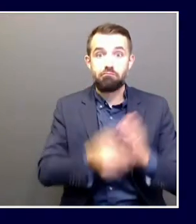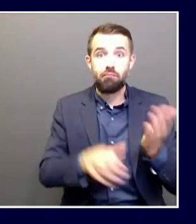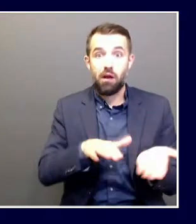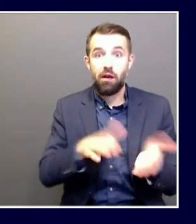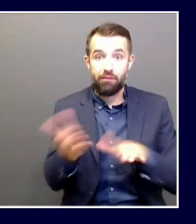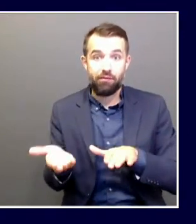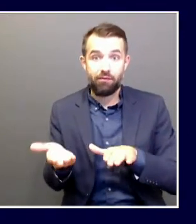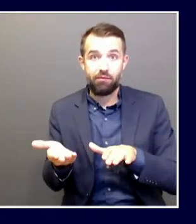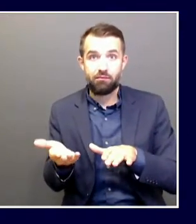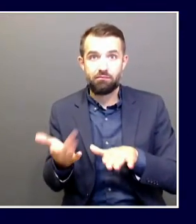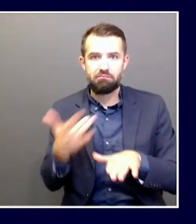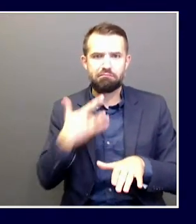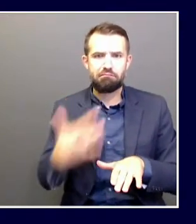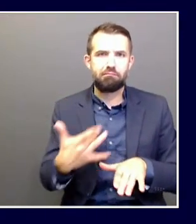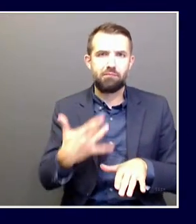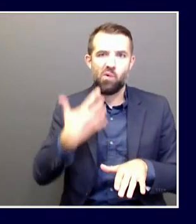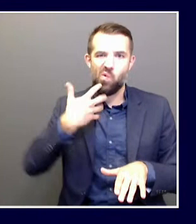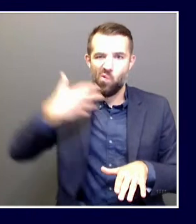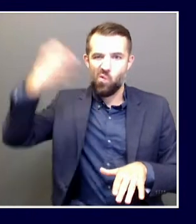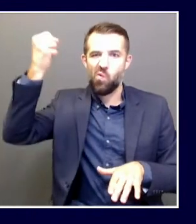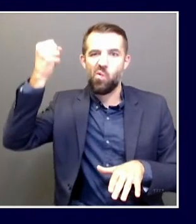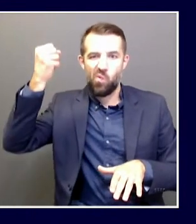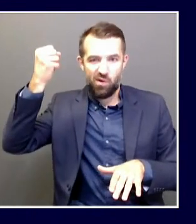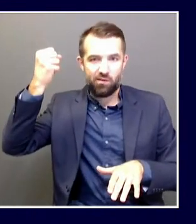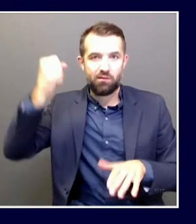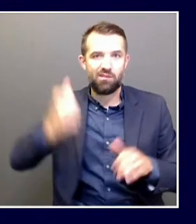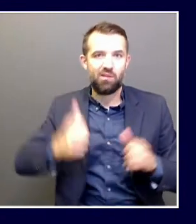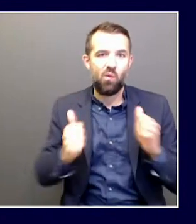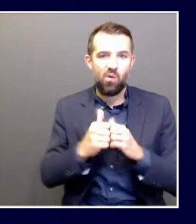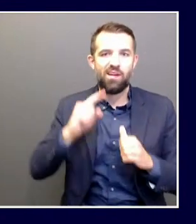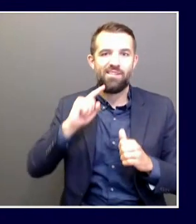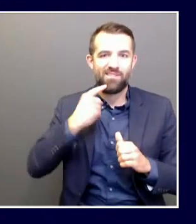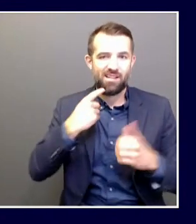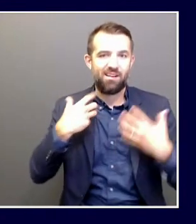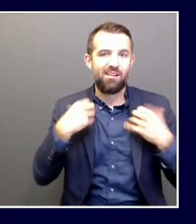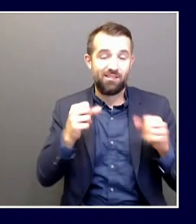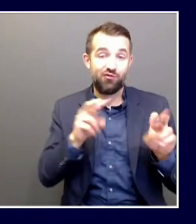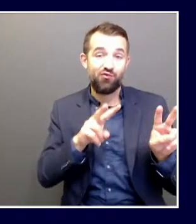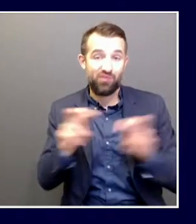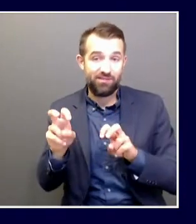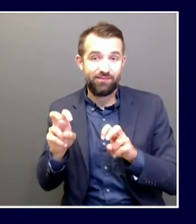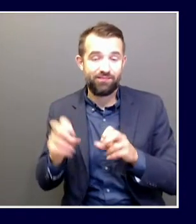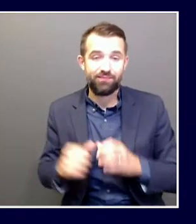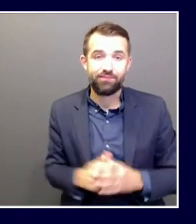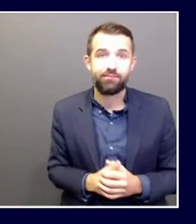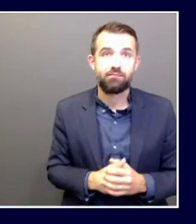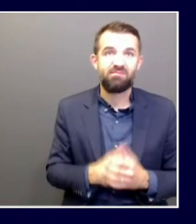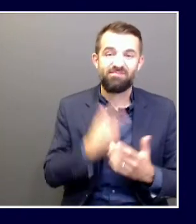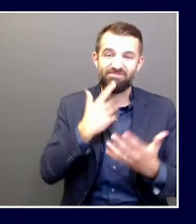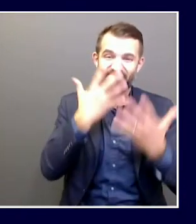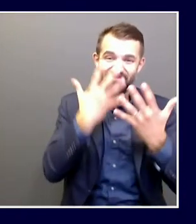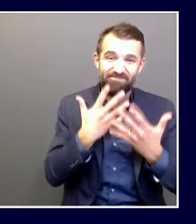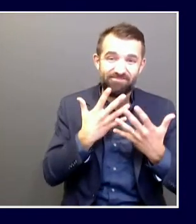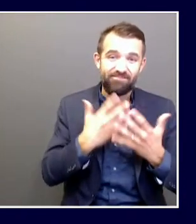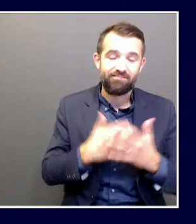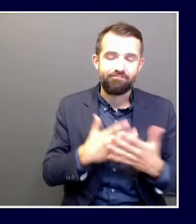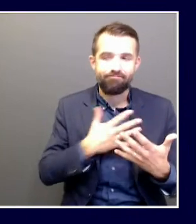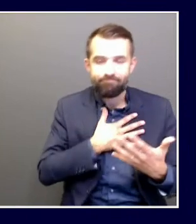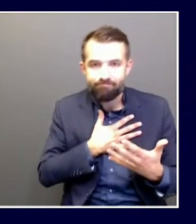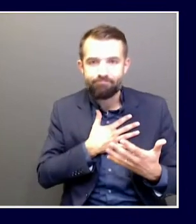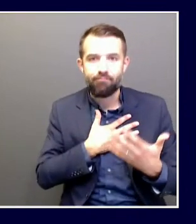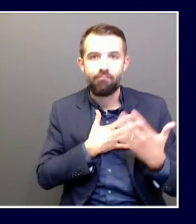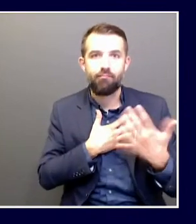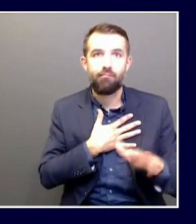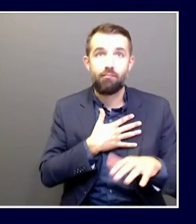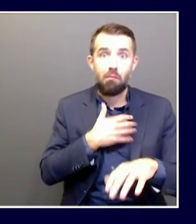had background chronic medical conditions. It's unfortunate. I'm certainly not looking to suggest that they did anything wrong, but that's